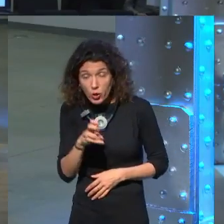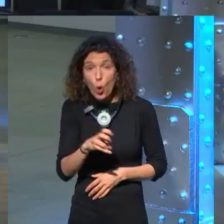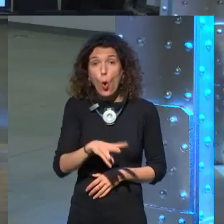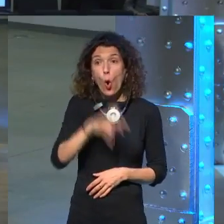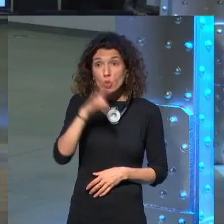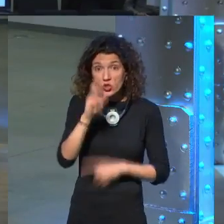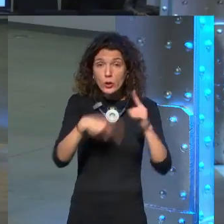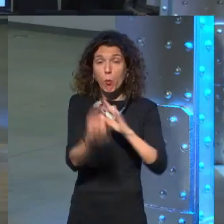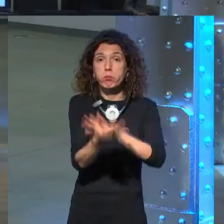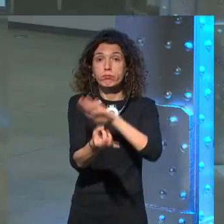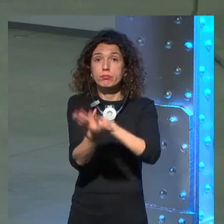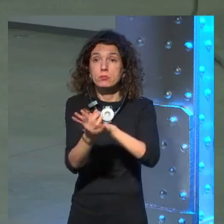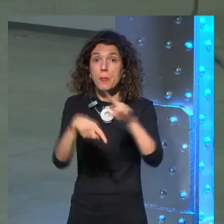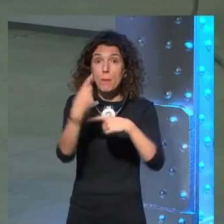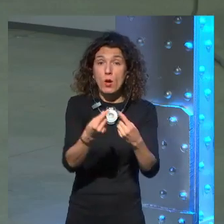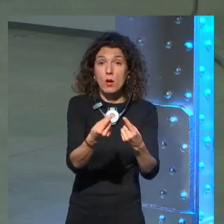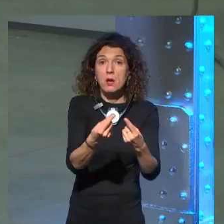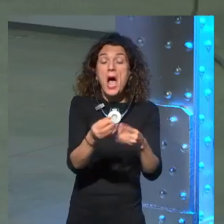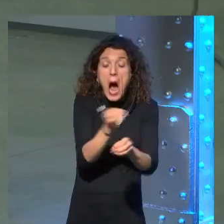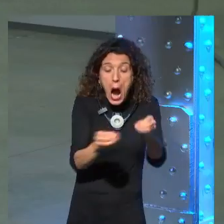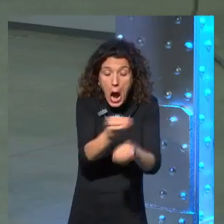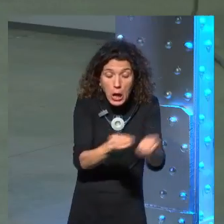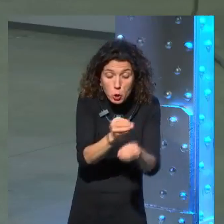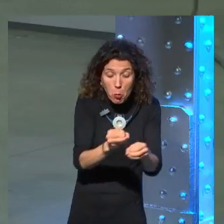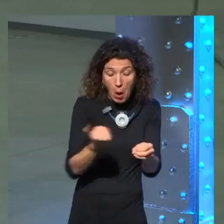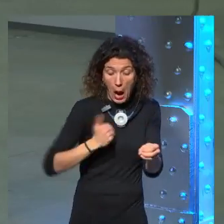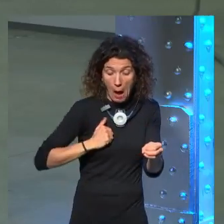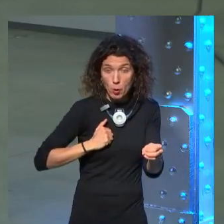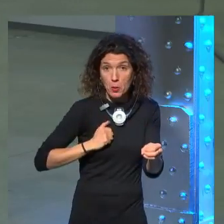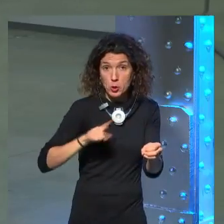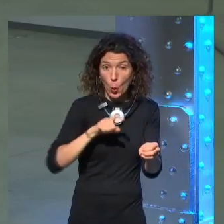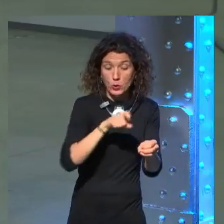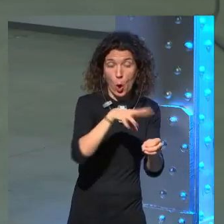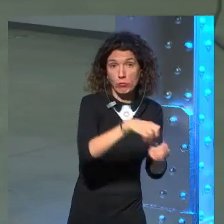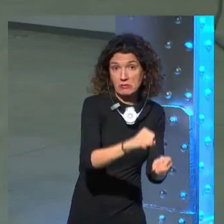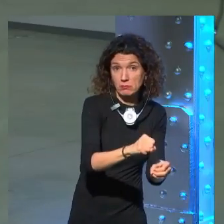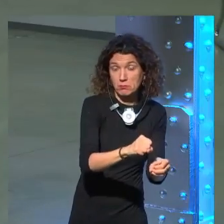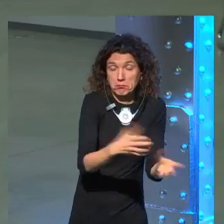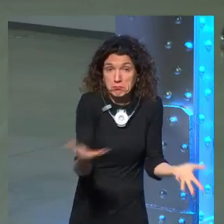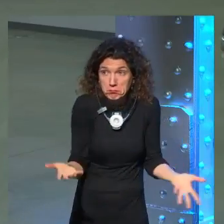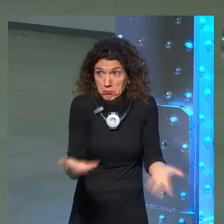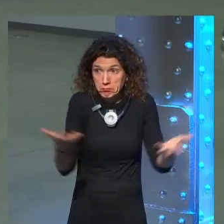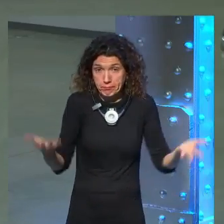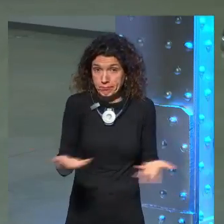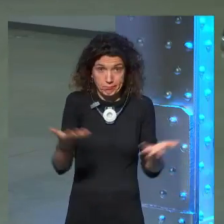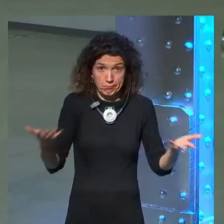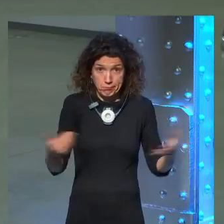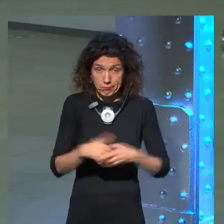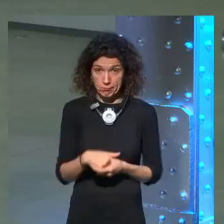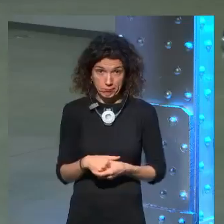our breathing, when we breathe oxygen, and after that we have just some atoms that are,